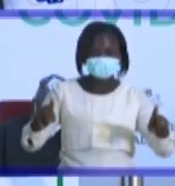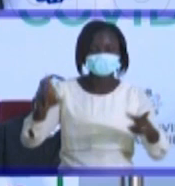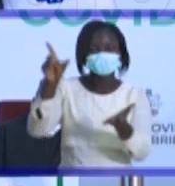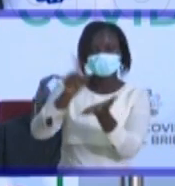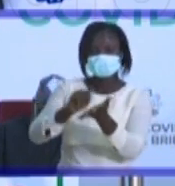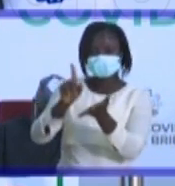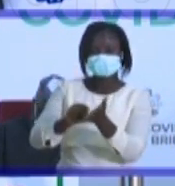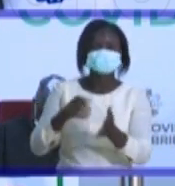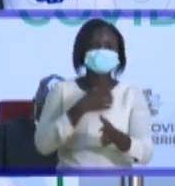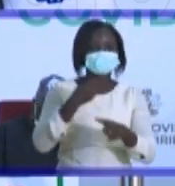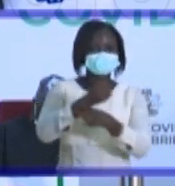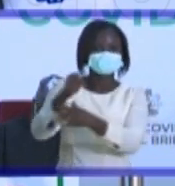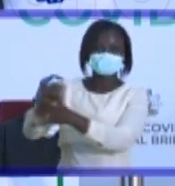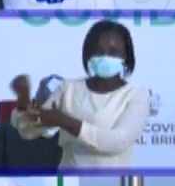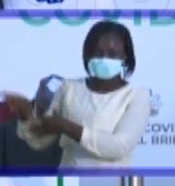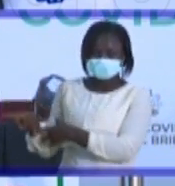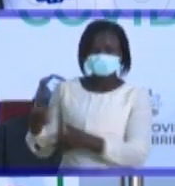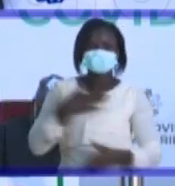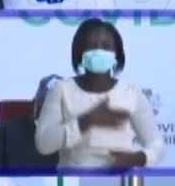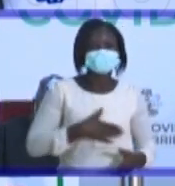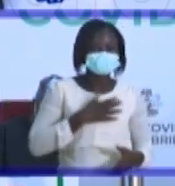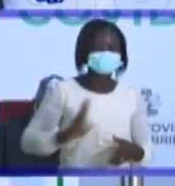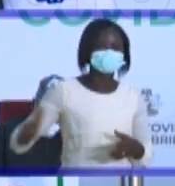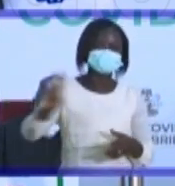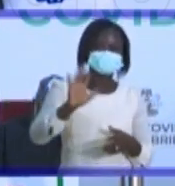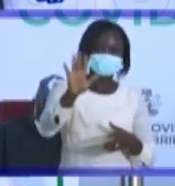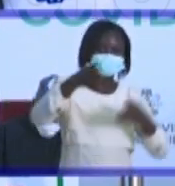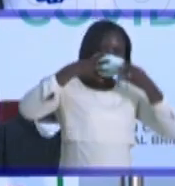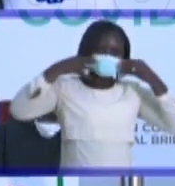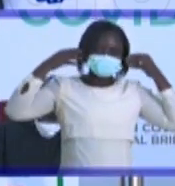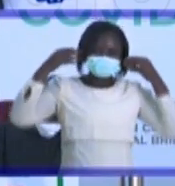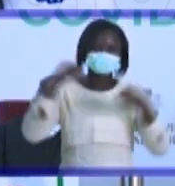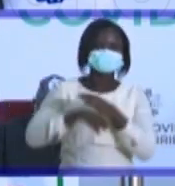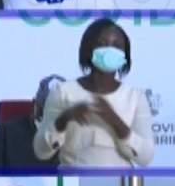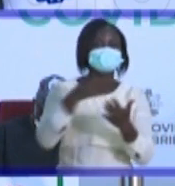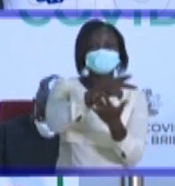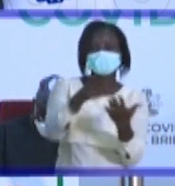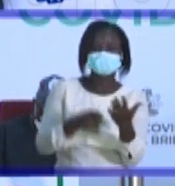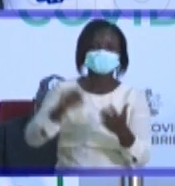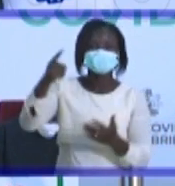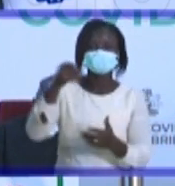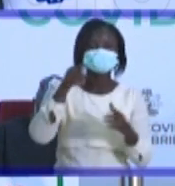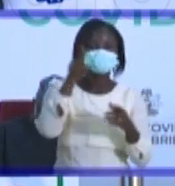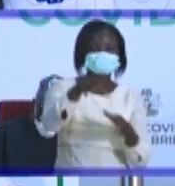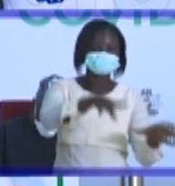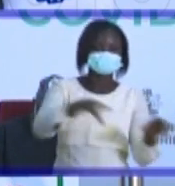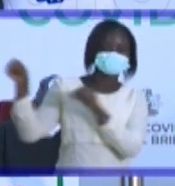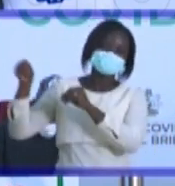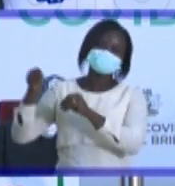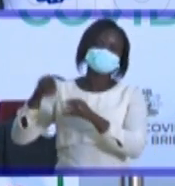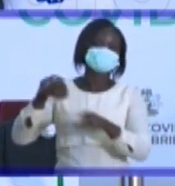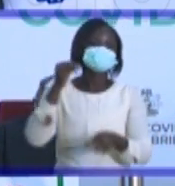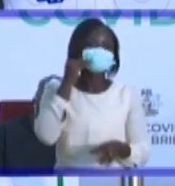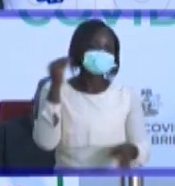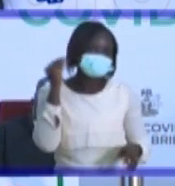and publicized. Please wear your face mask in public once you leave your house, or